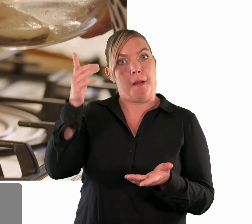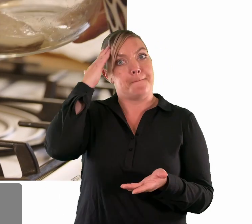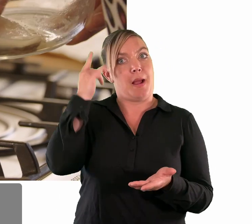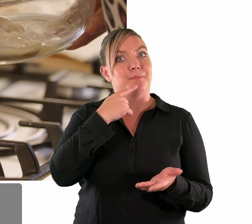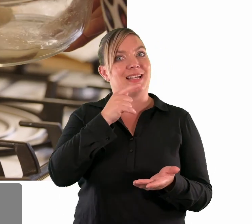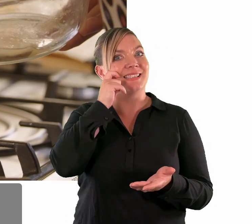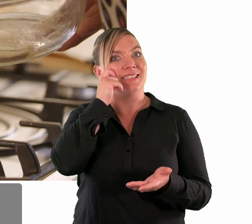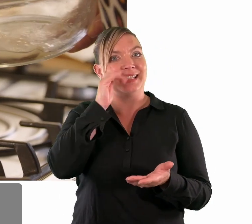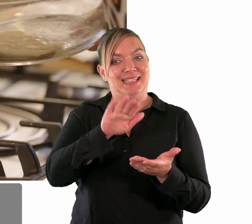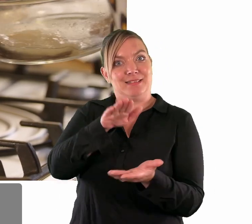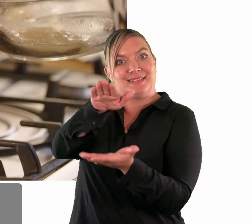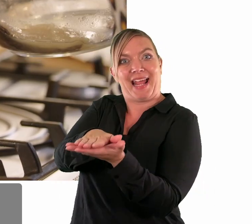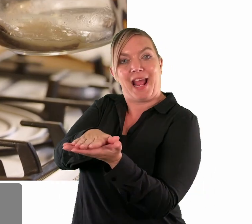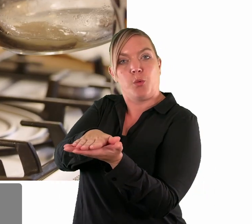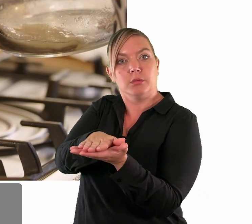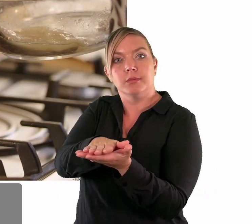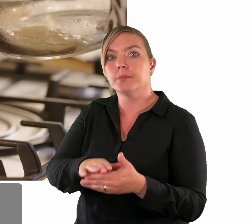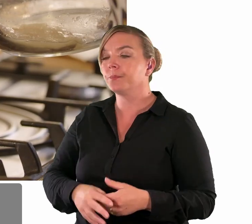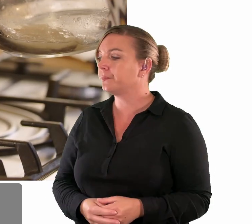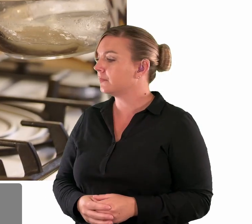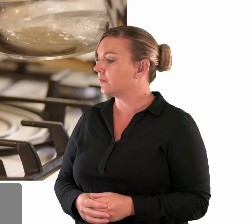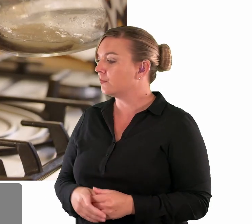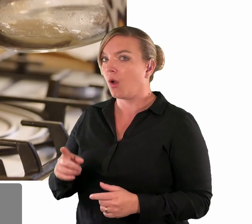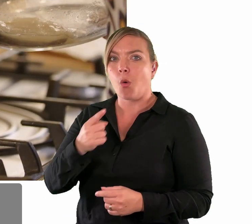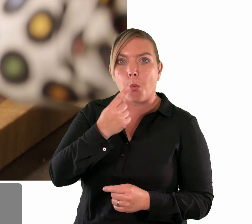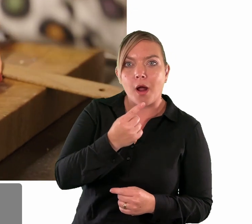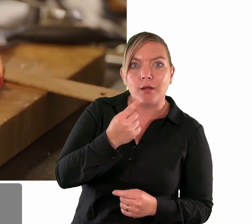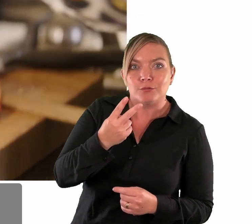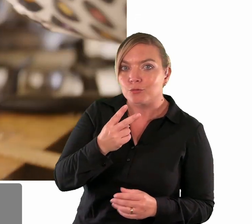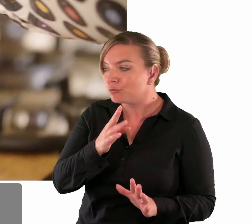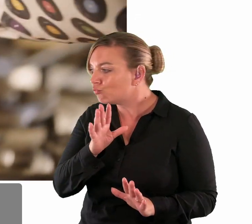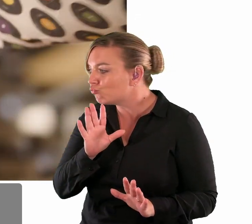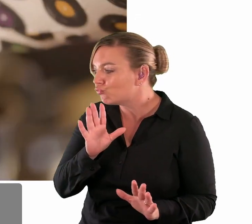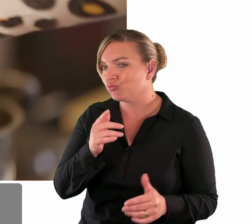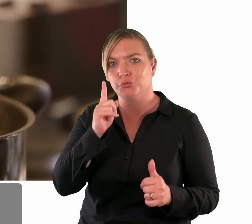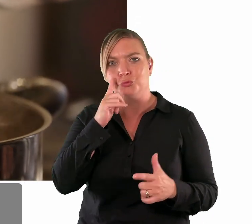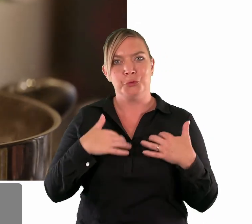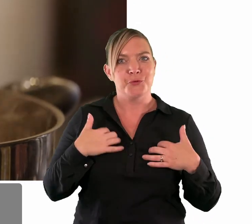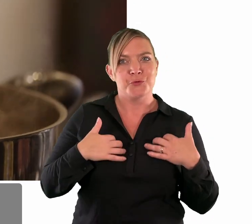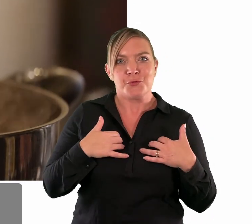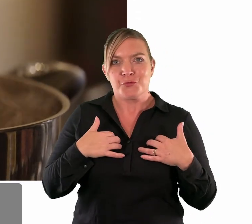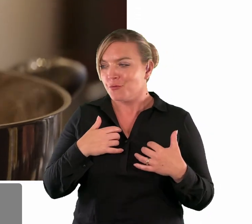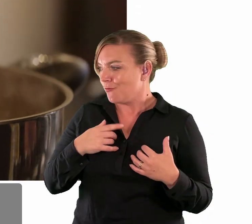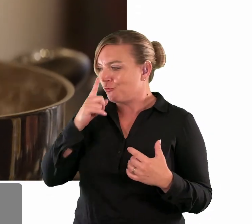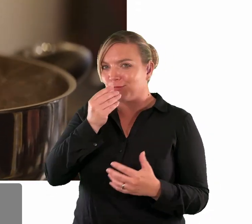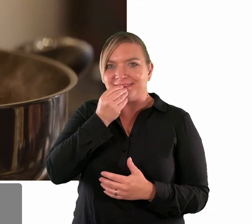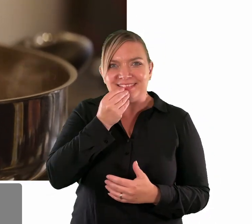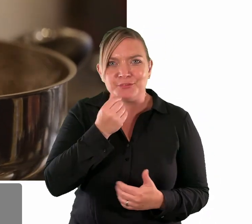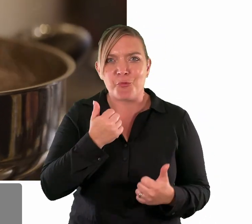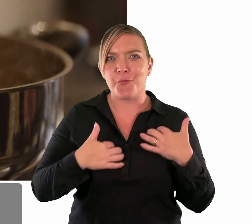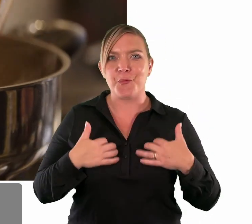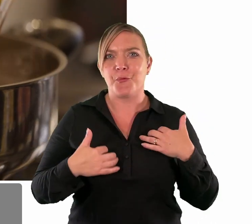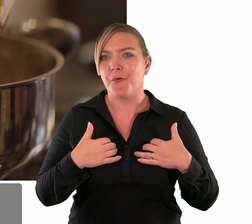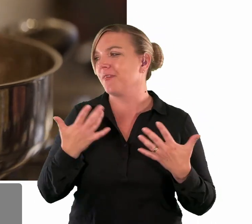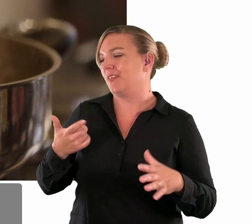it. Yeah? Look at that. So now we put a bit on each bit of fish. Everywhere, just, layer it